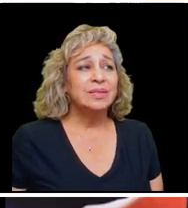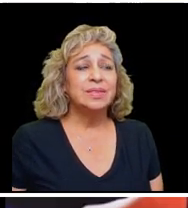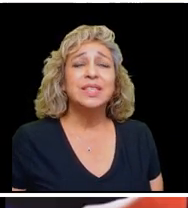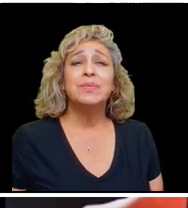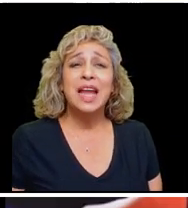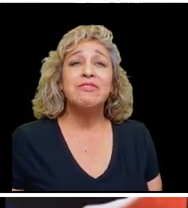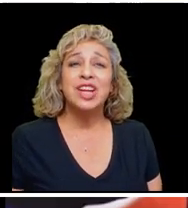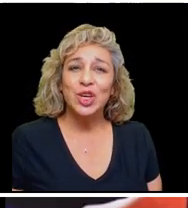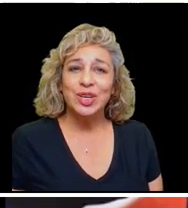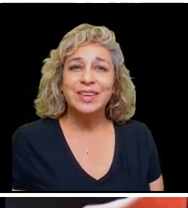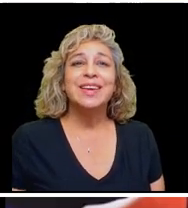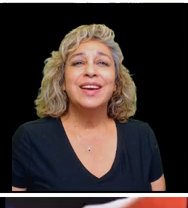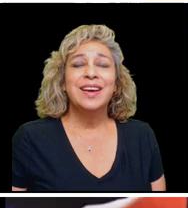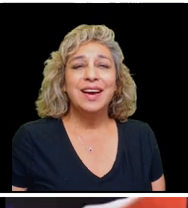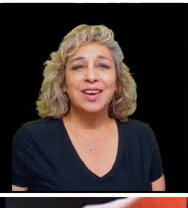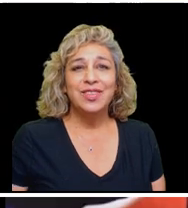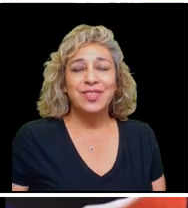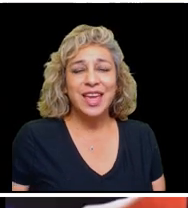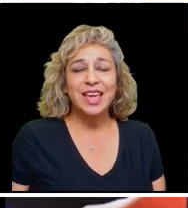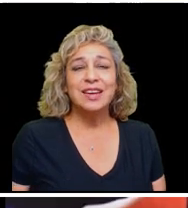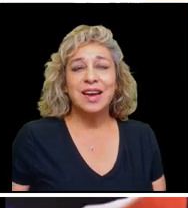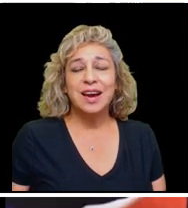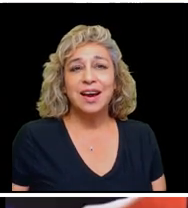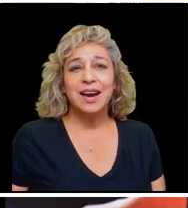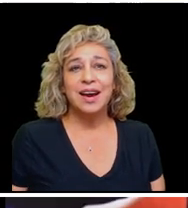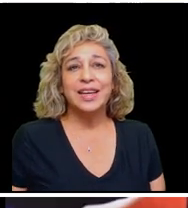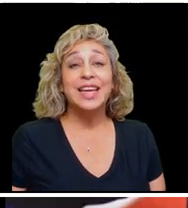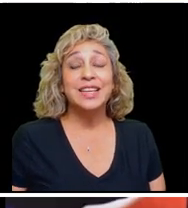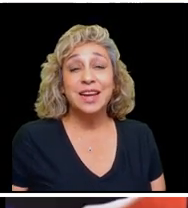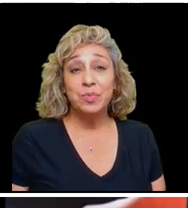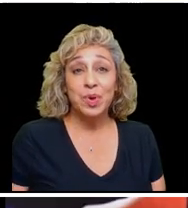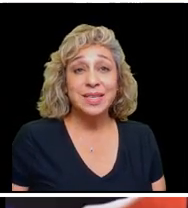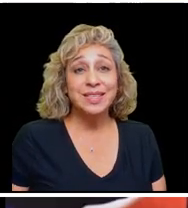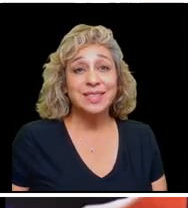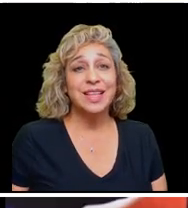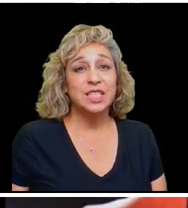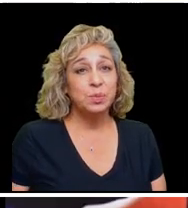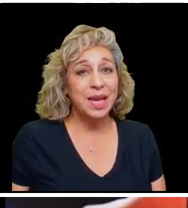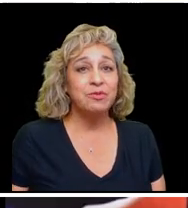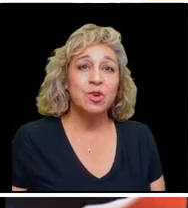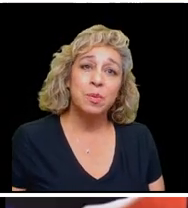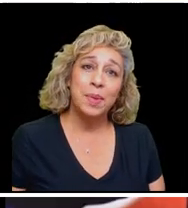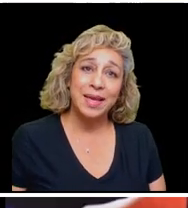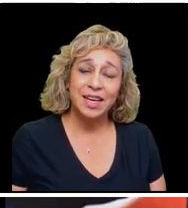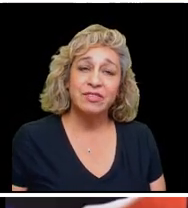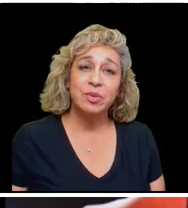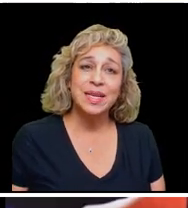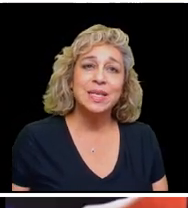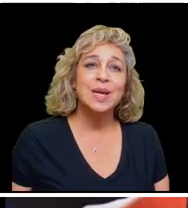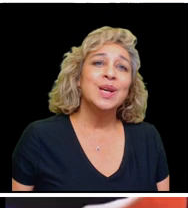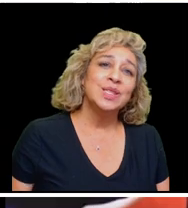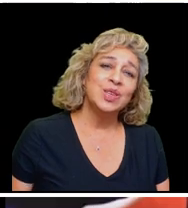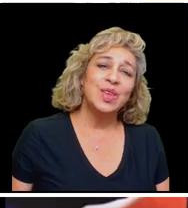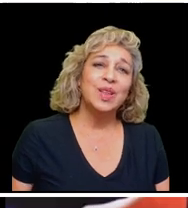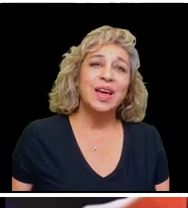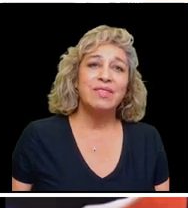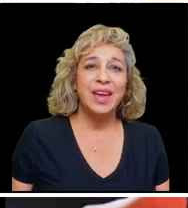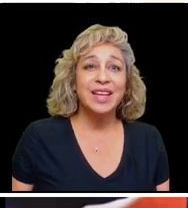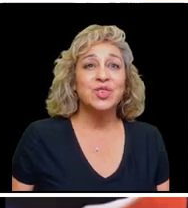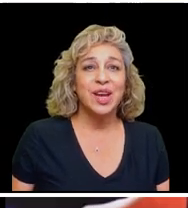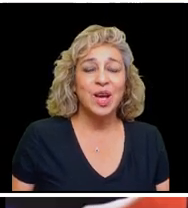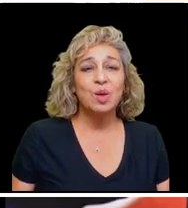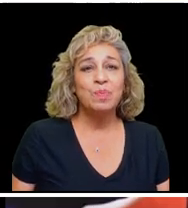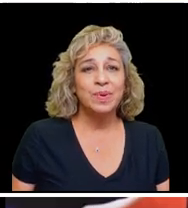sub livelihood they can get an apprentice that's paid for by the government so they'll have